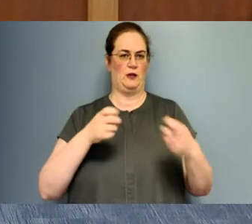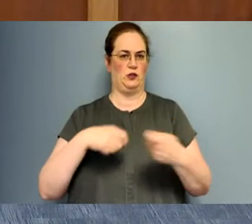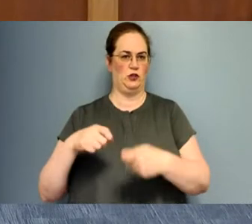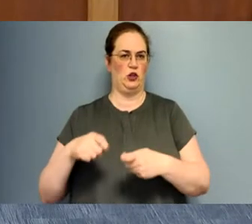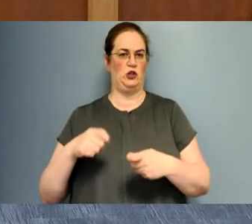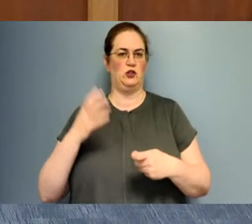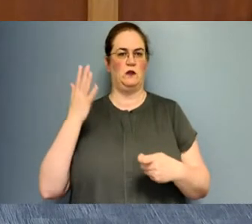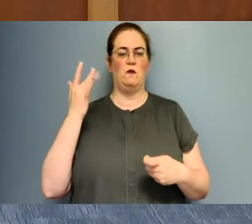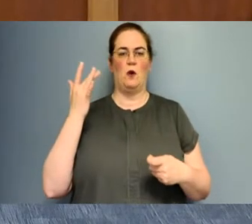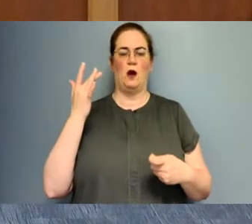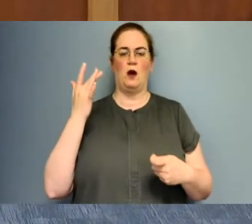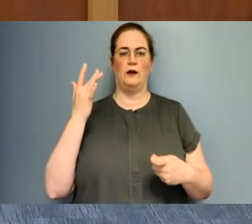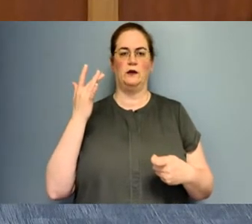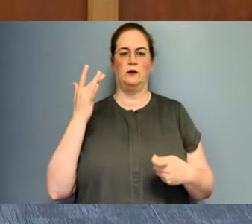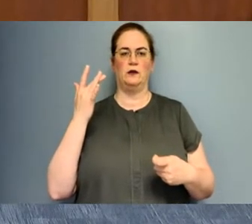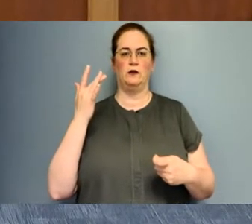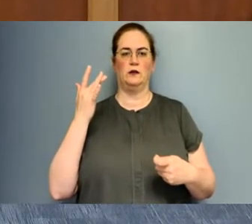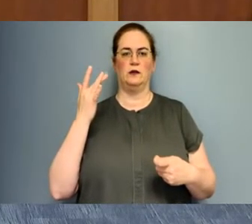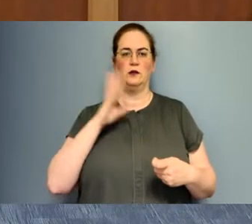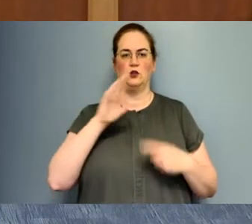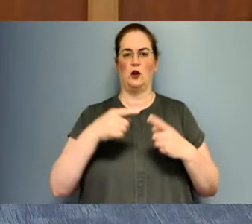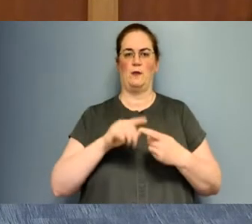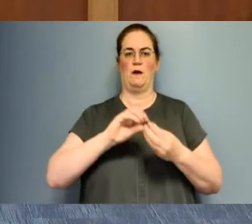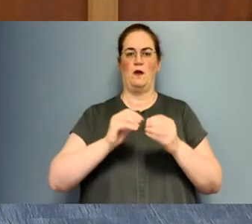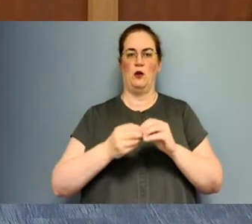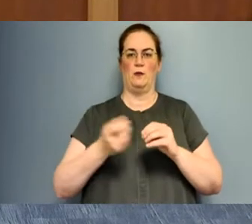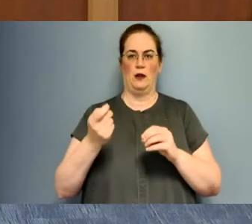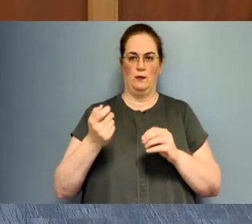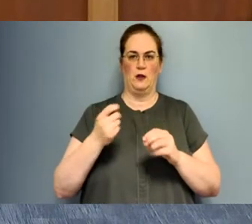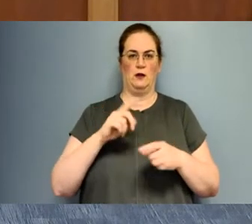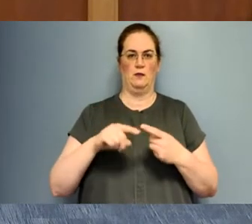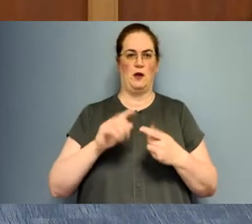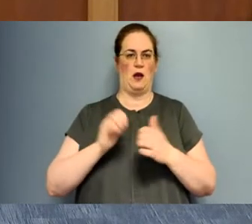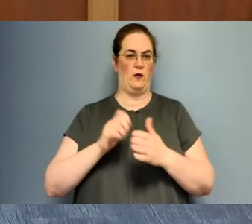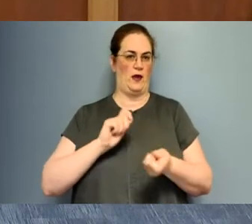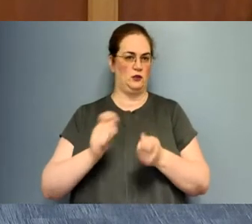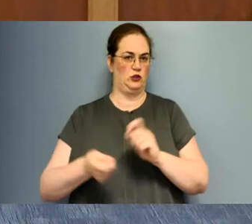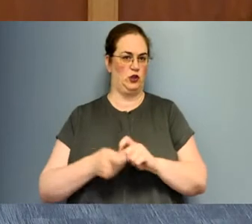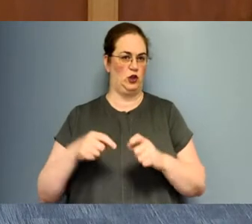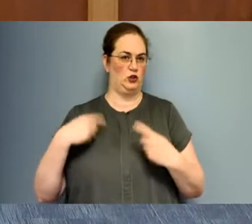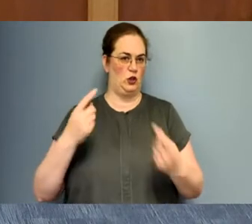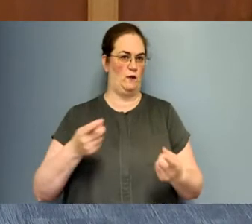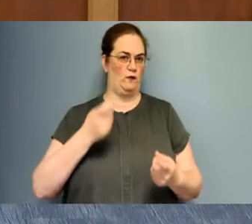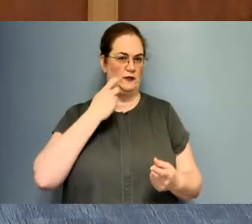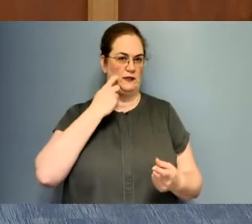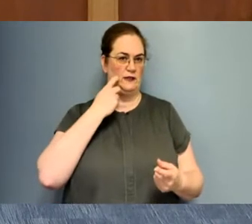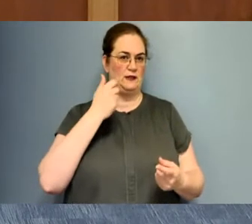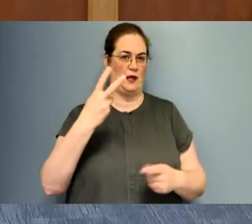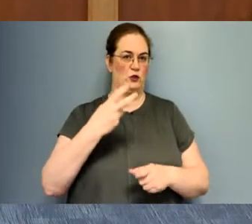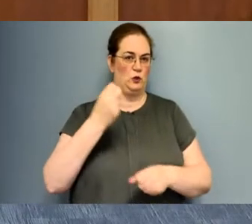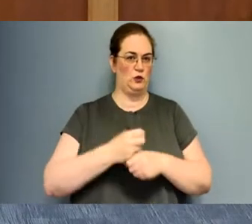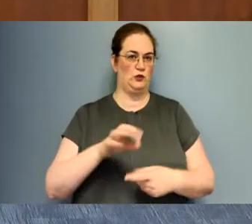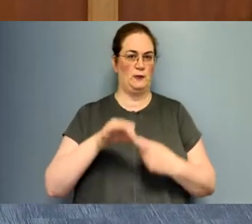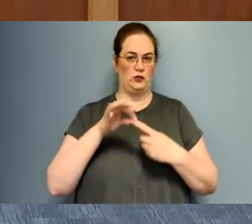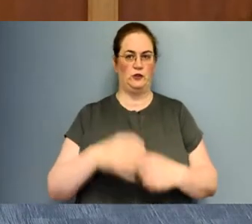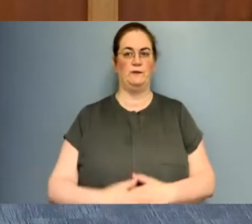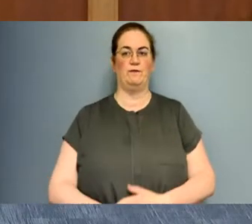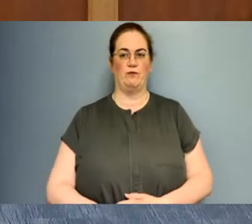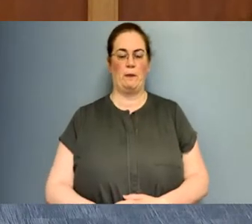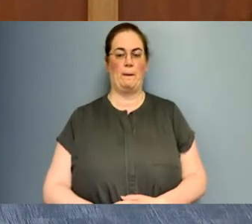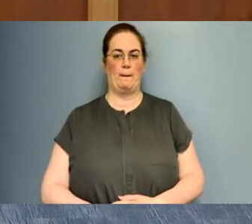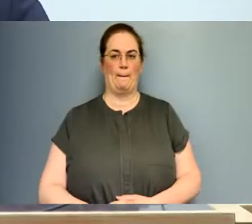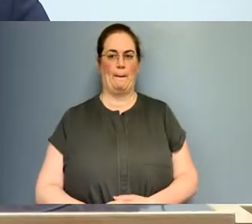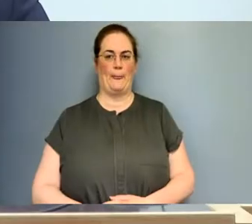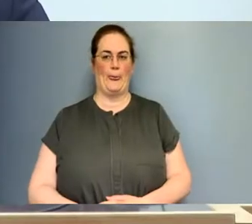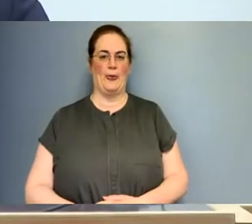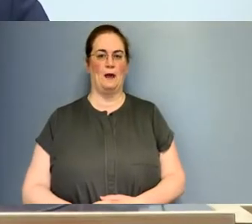why. I talked about volume a little bit in terms of how that's changed over the recently, the last 2 years especially. Yeah,